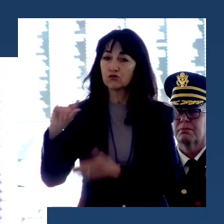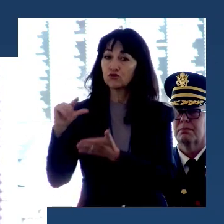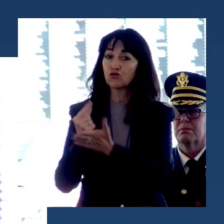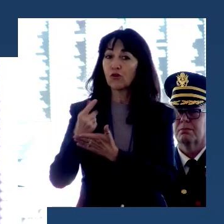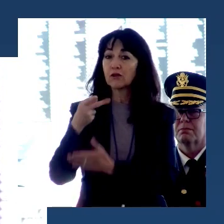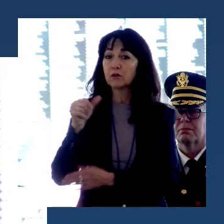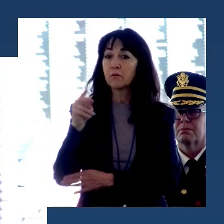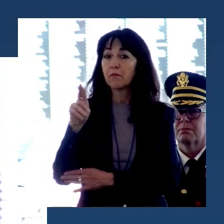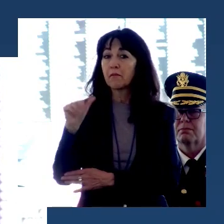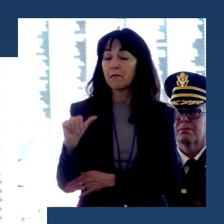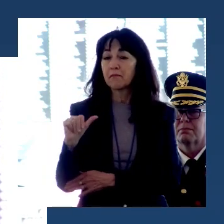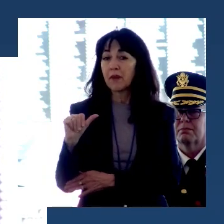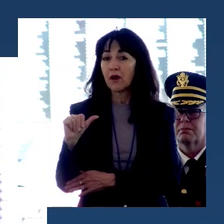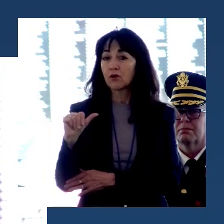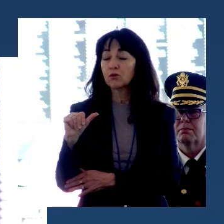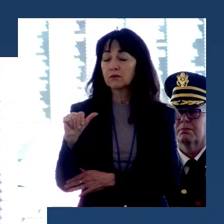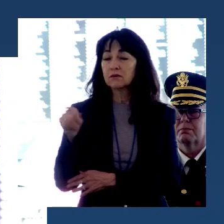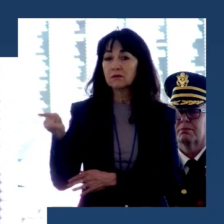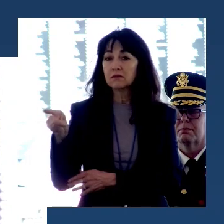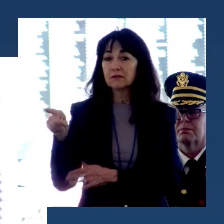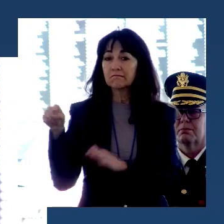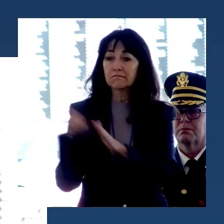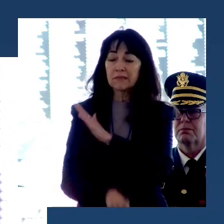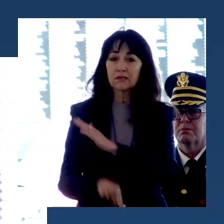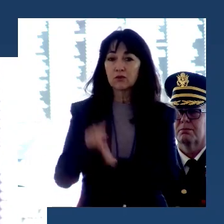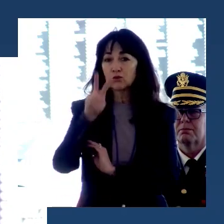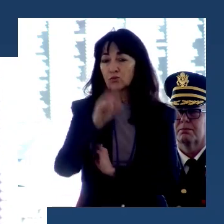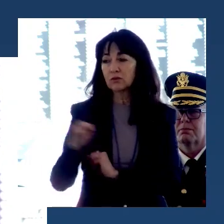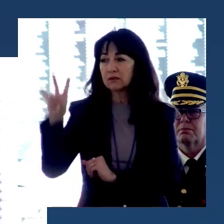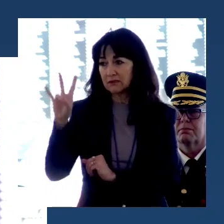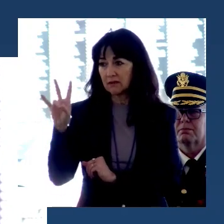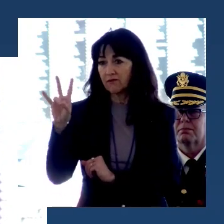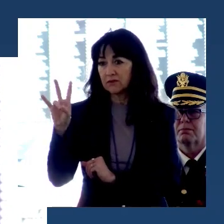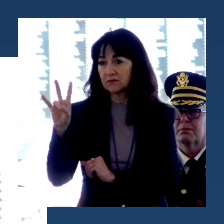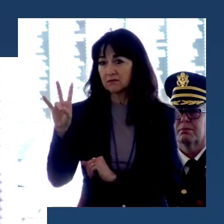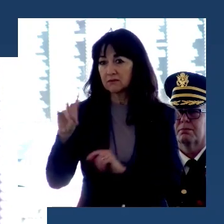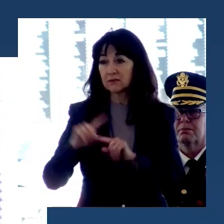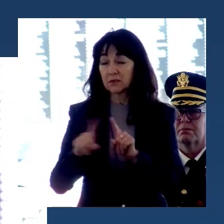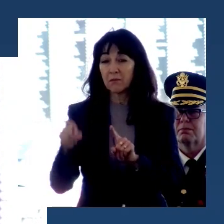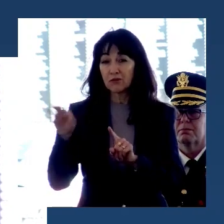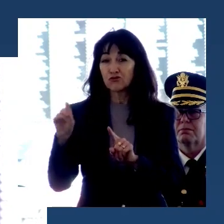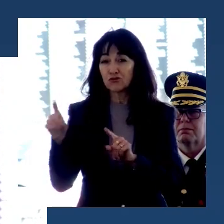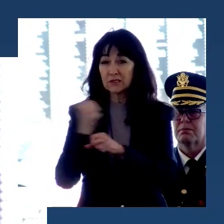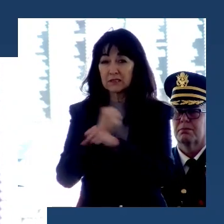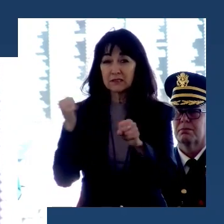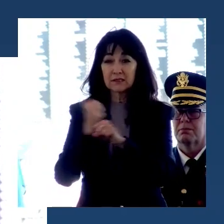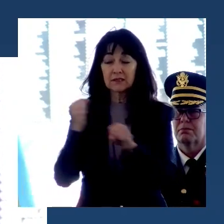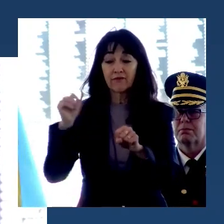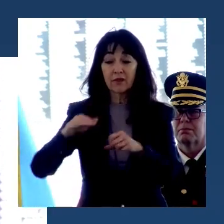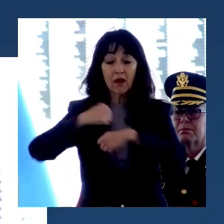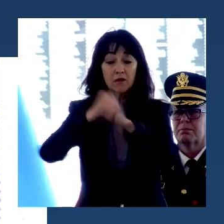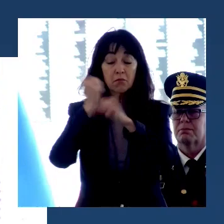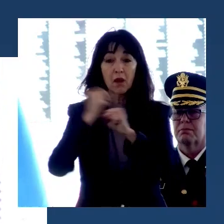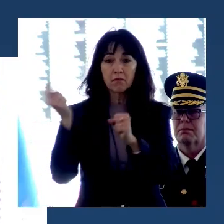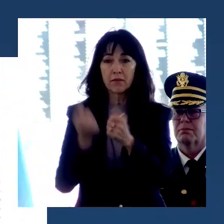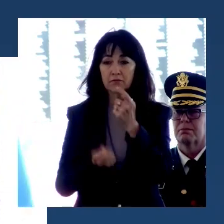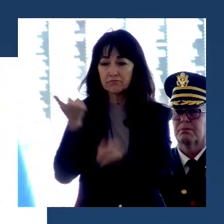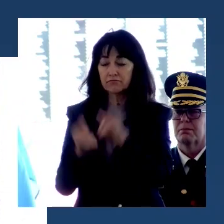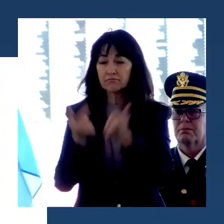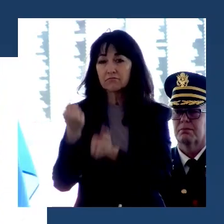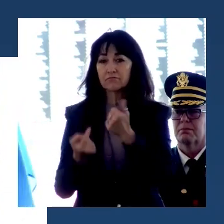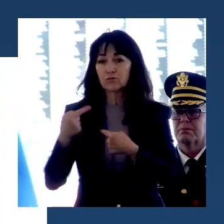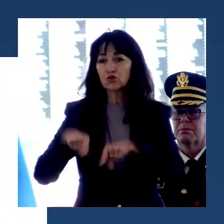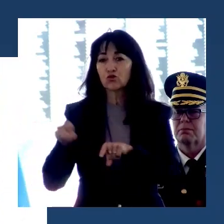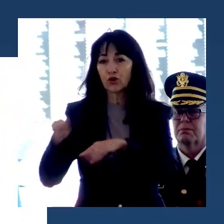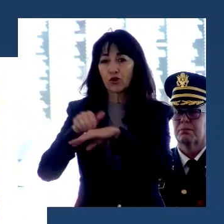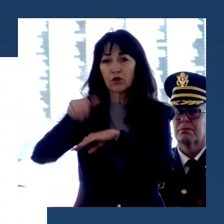killed in Iraq in 2007, but not before she disarmed more than 20 explosive devices during her